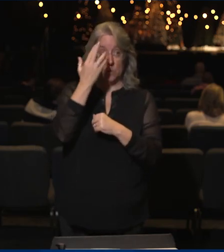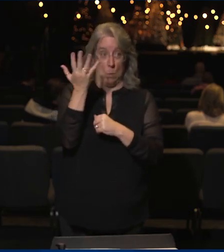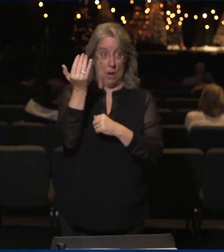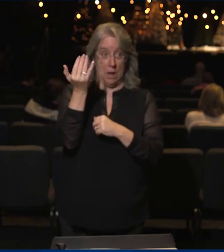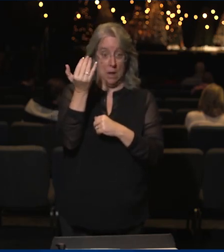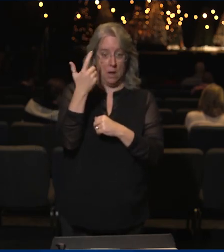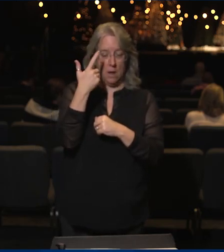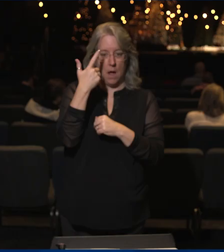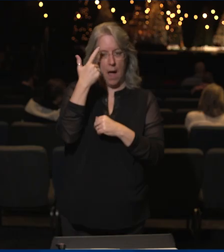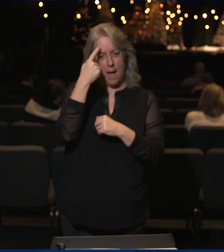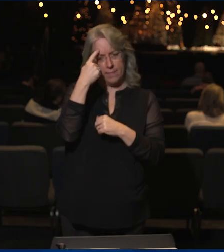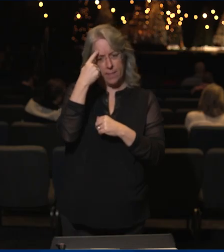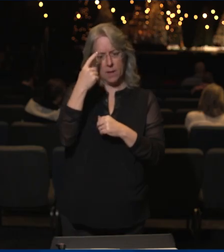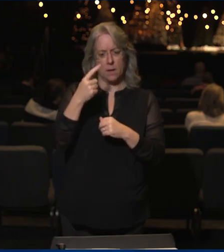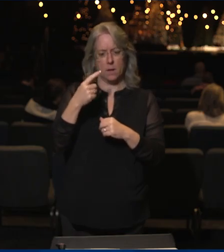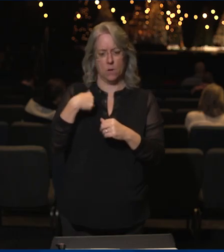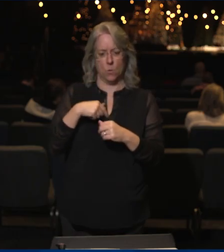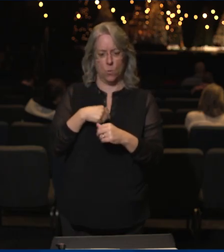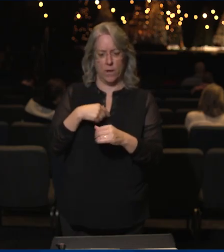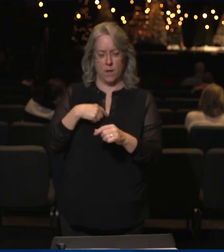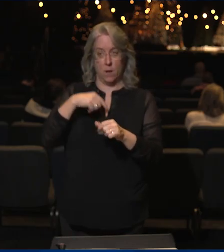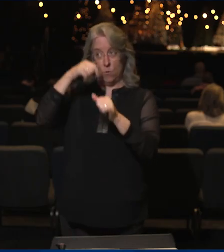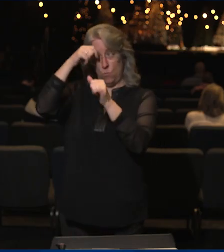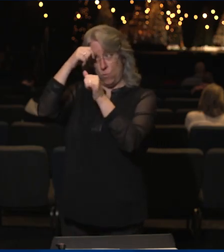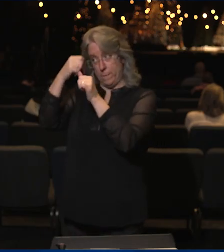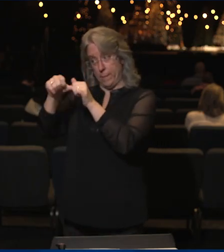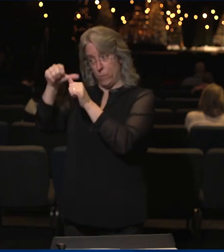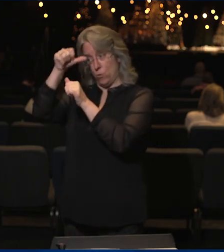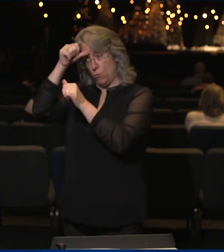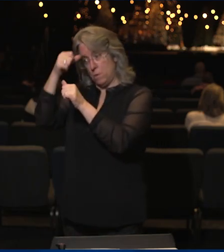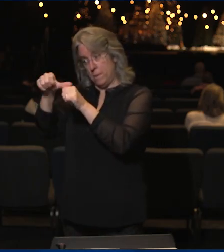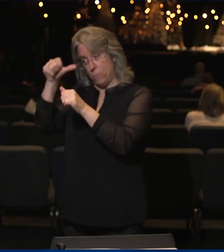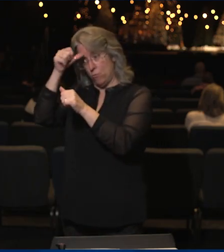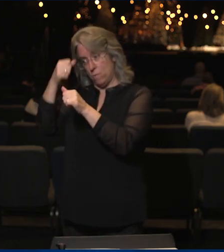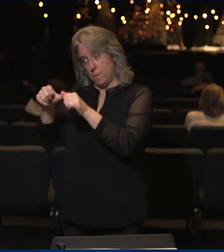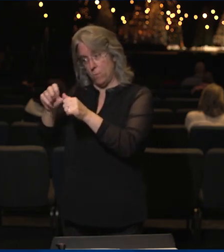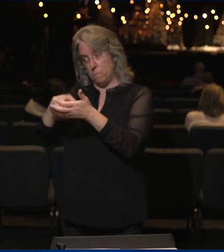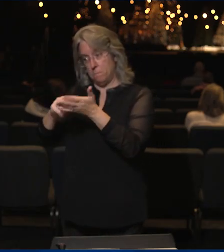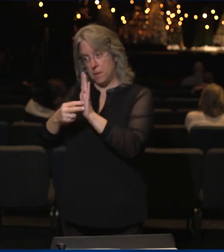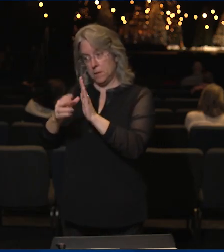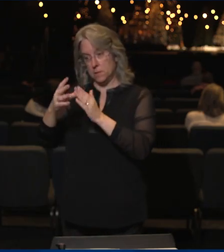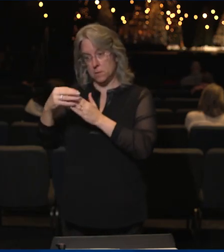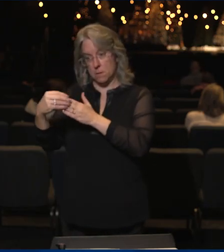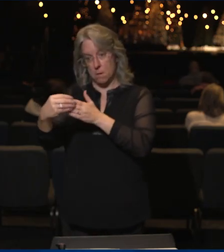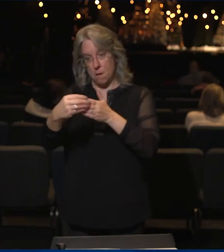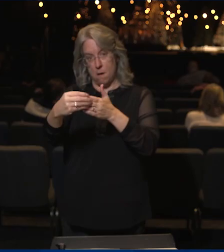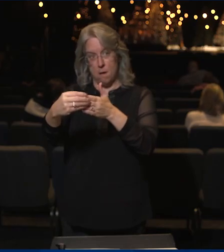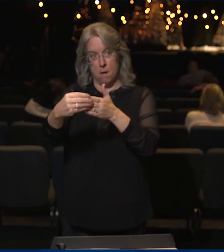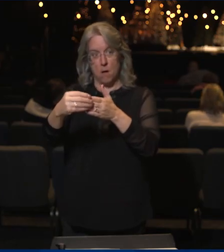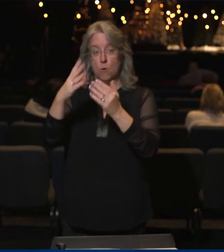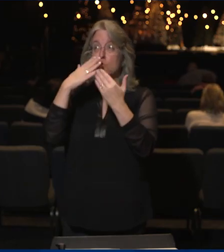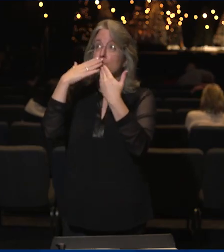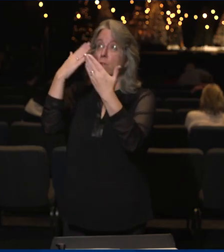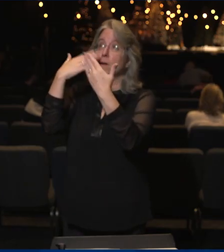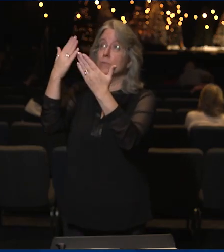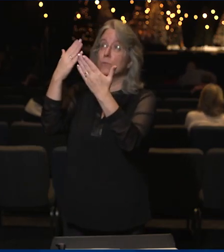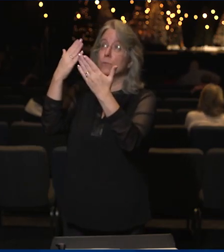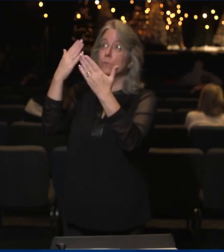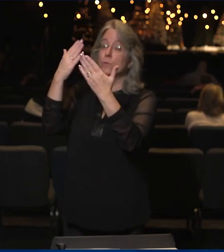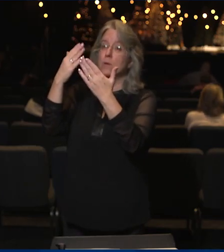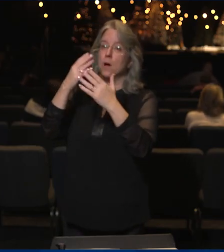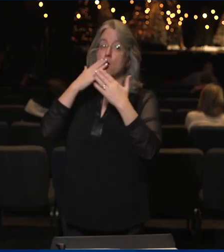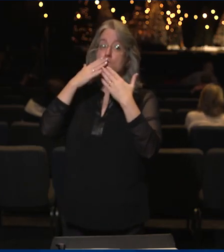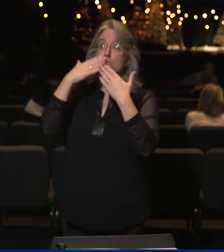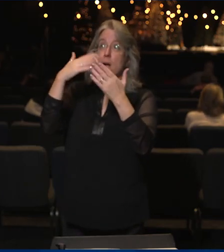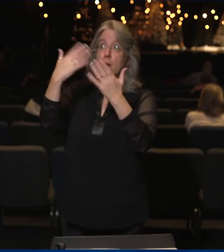because remembrance leads to a practice of gratitude that develops joy in our lives.